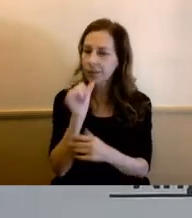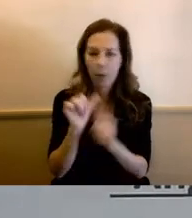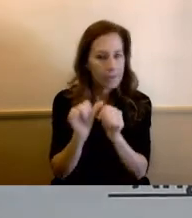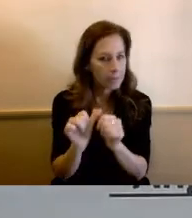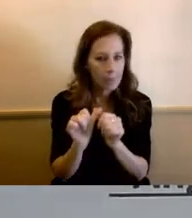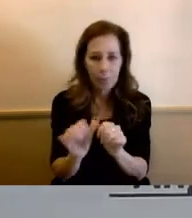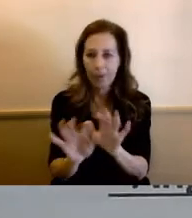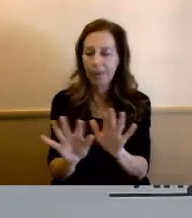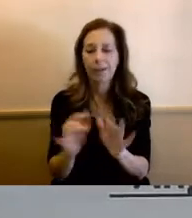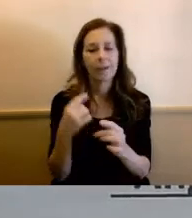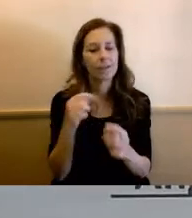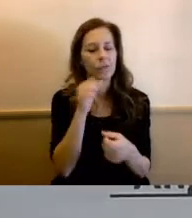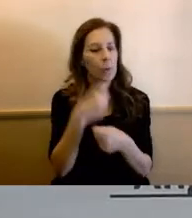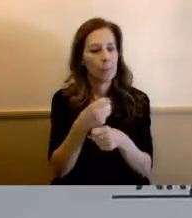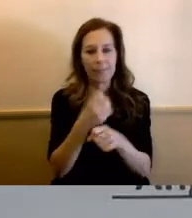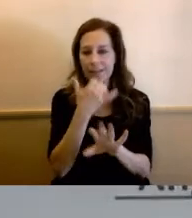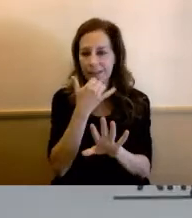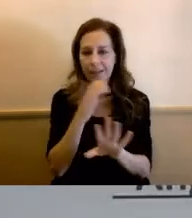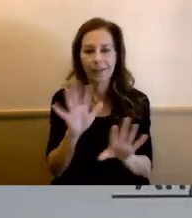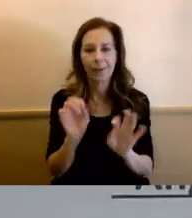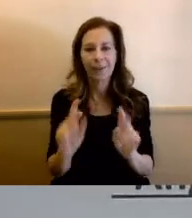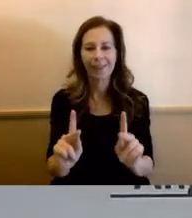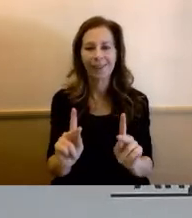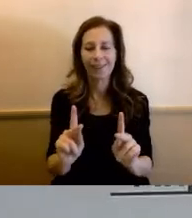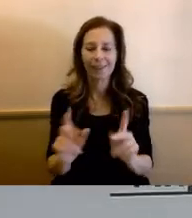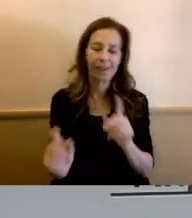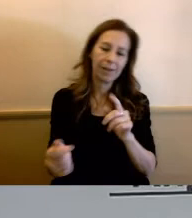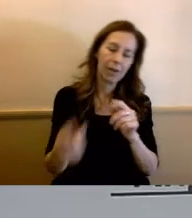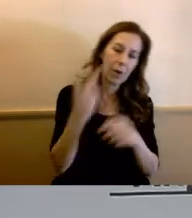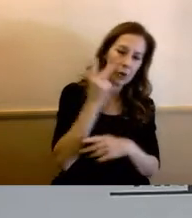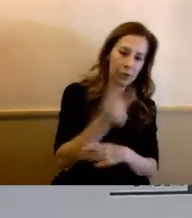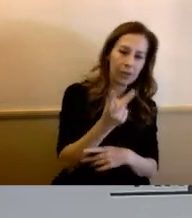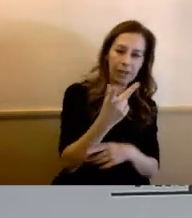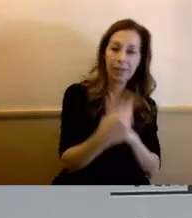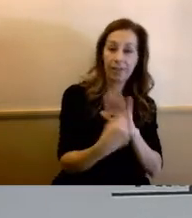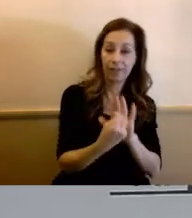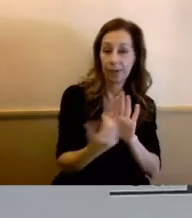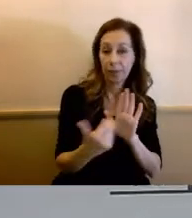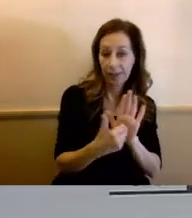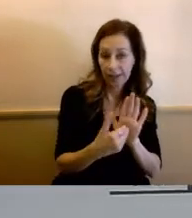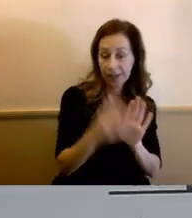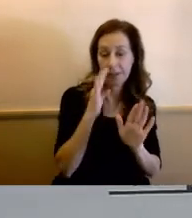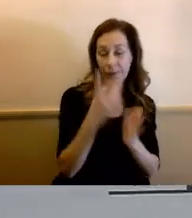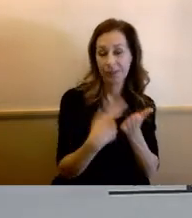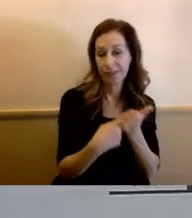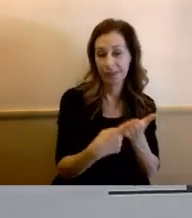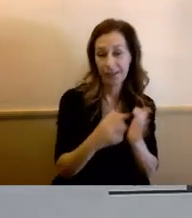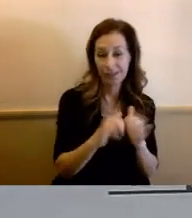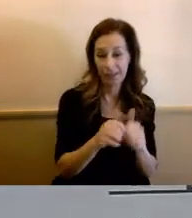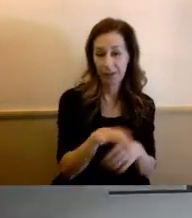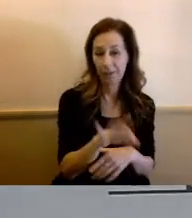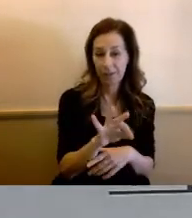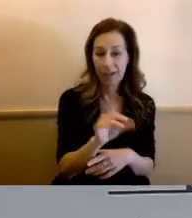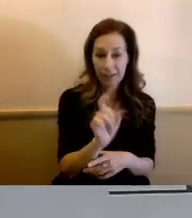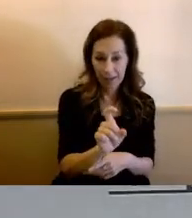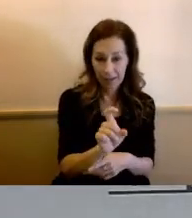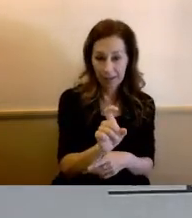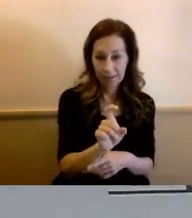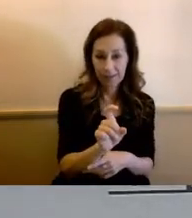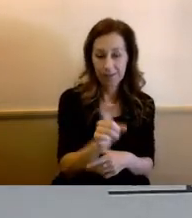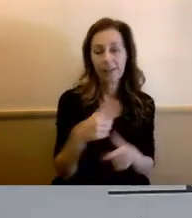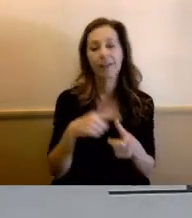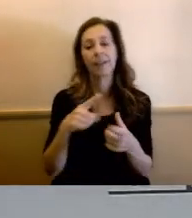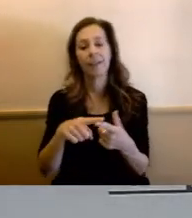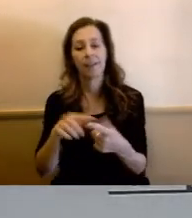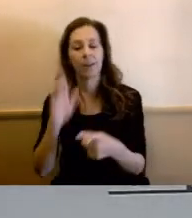Don't go on. Come back to the video and then I'll go over how to find x and then I'll give you time to practice finding